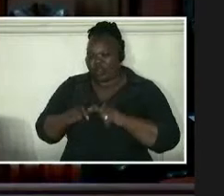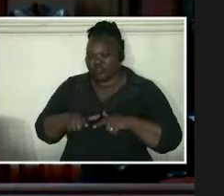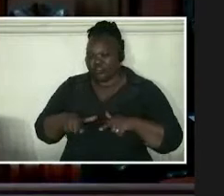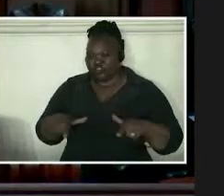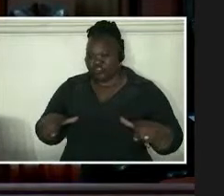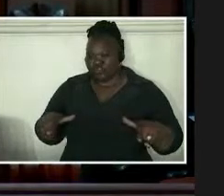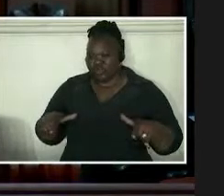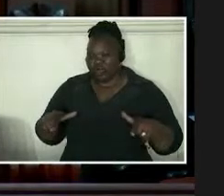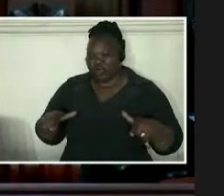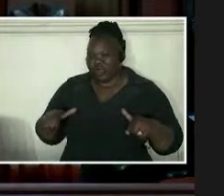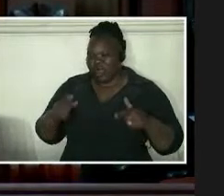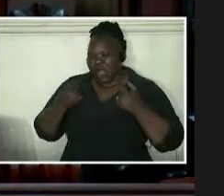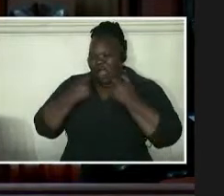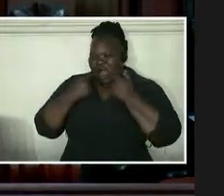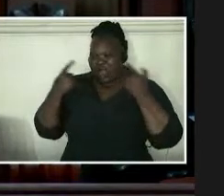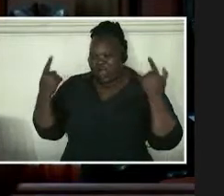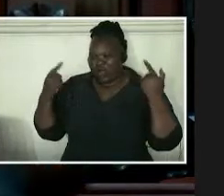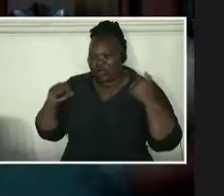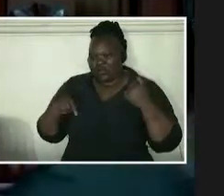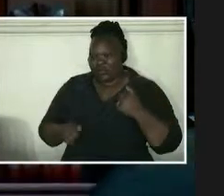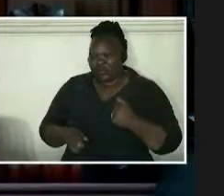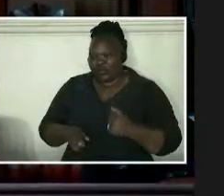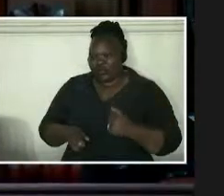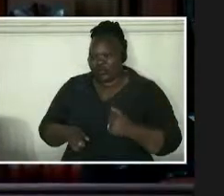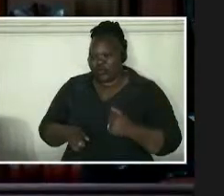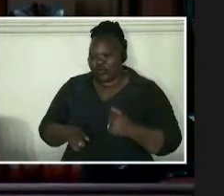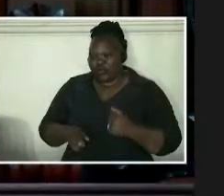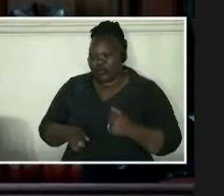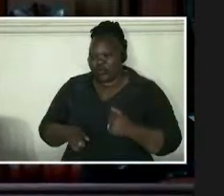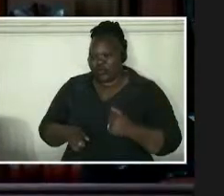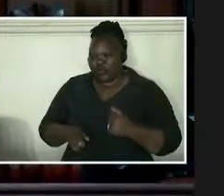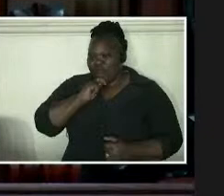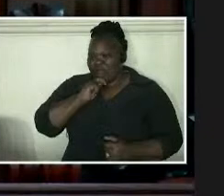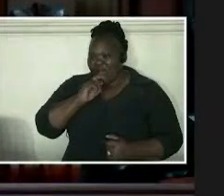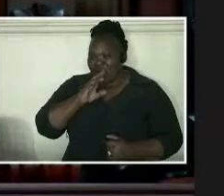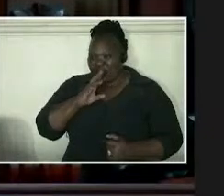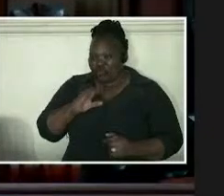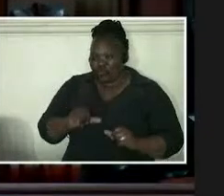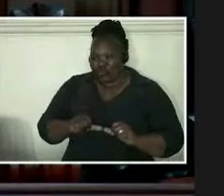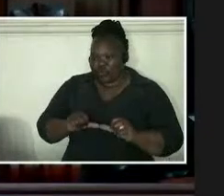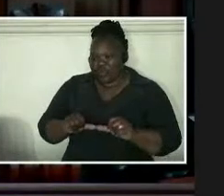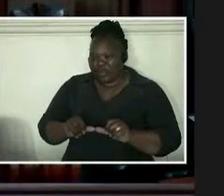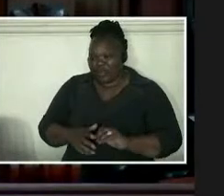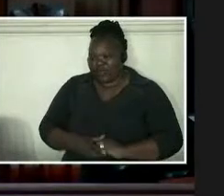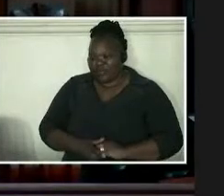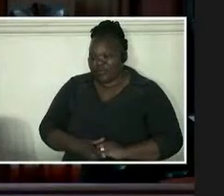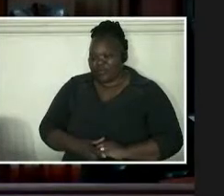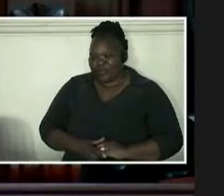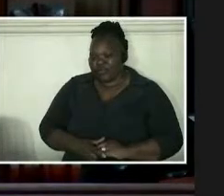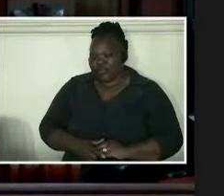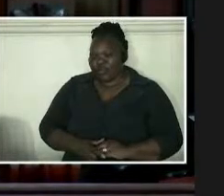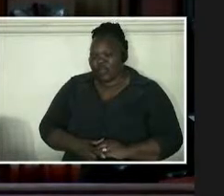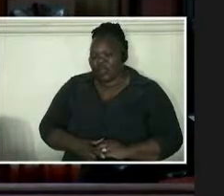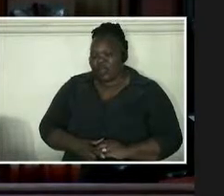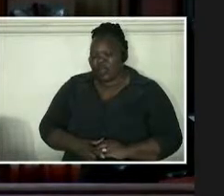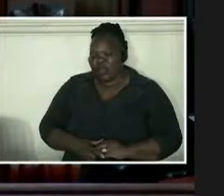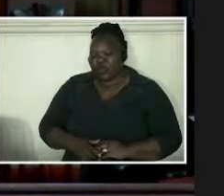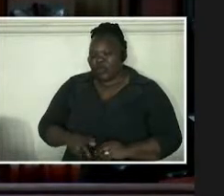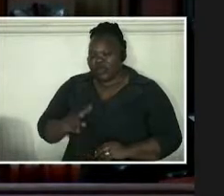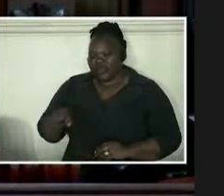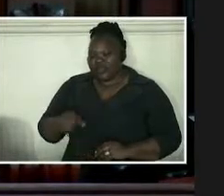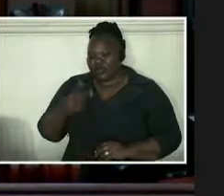were announced in the morning they will kick in there are two possibilities